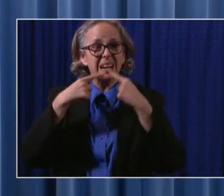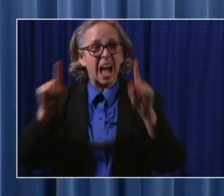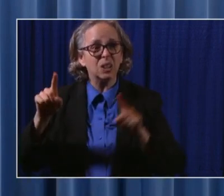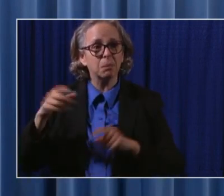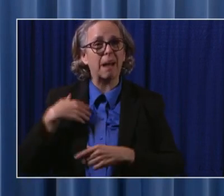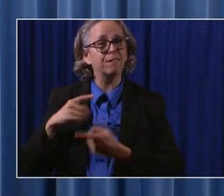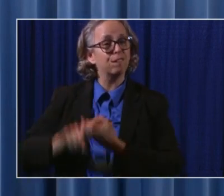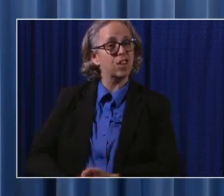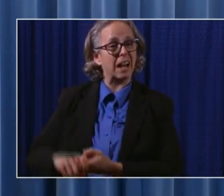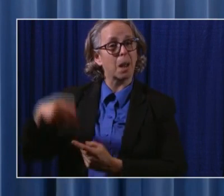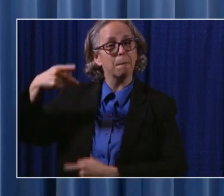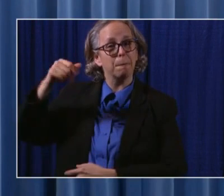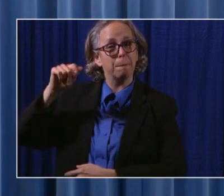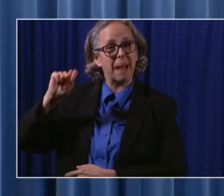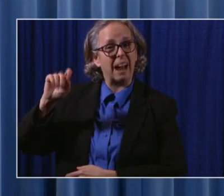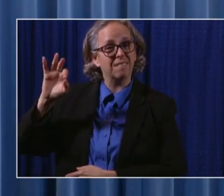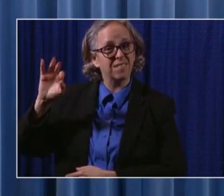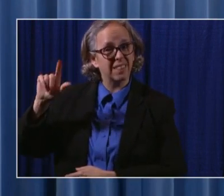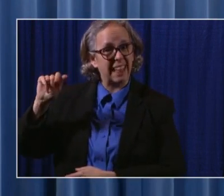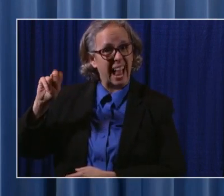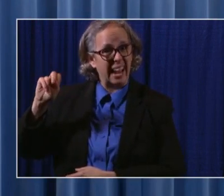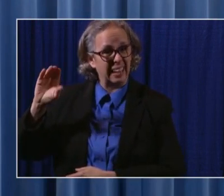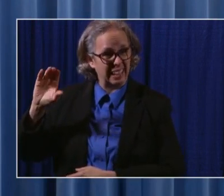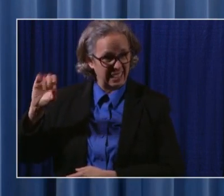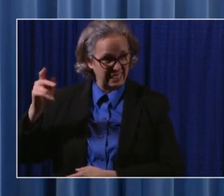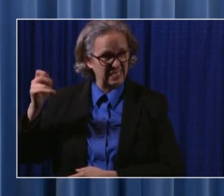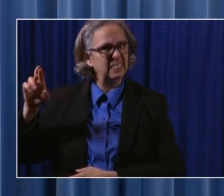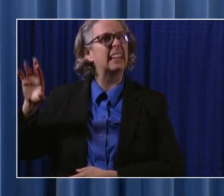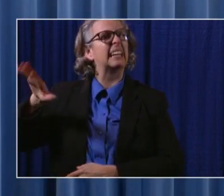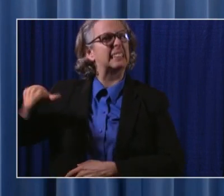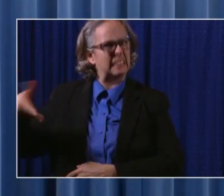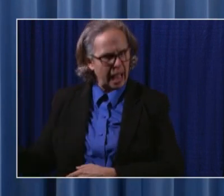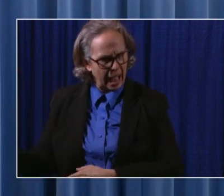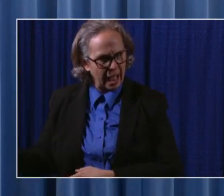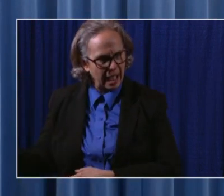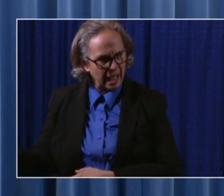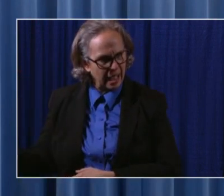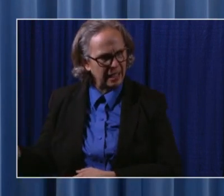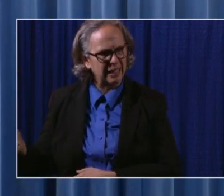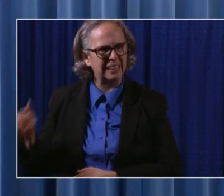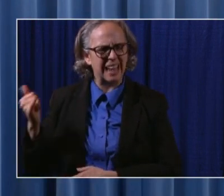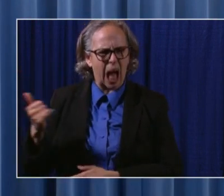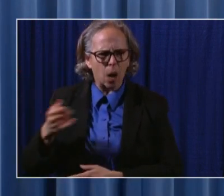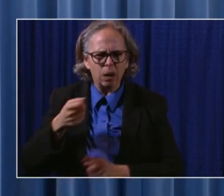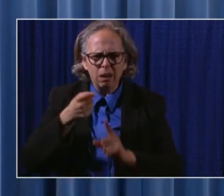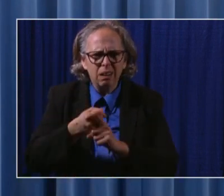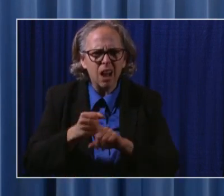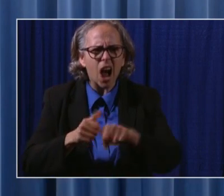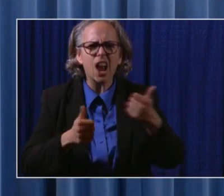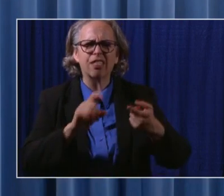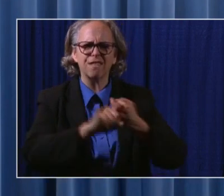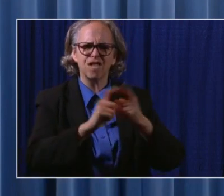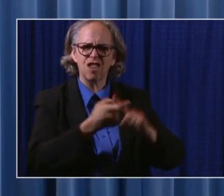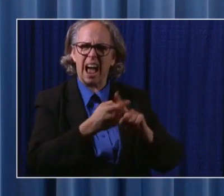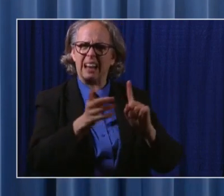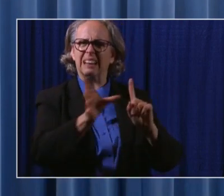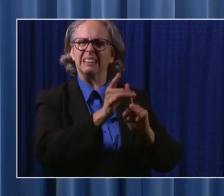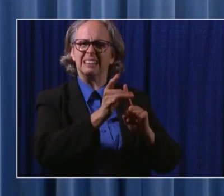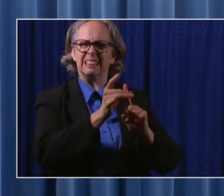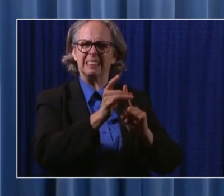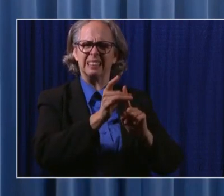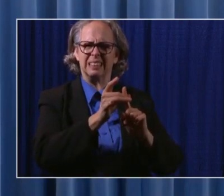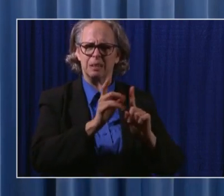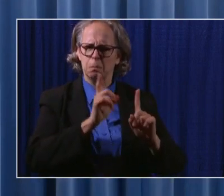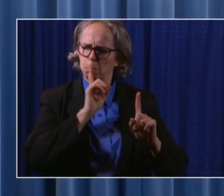another friend has COVID, and so we wish him all the best. I won't say his name, but we wish him all the best.